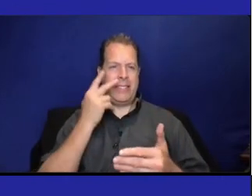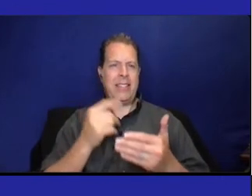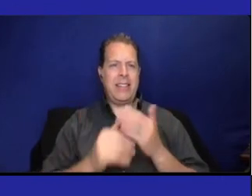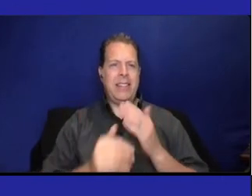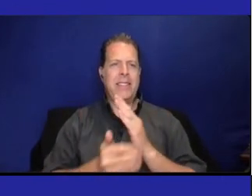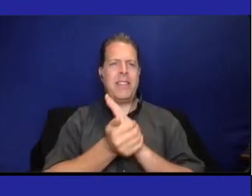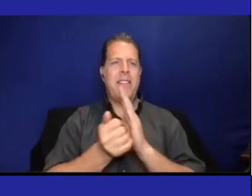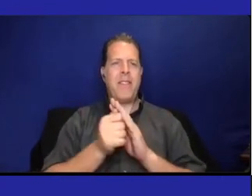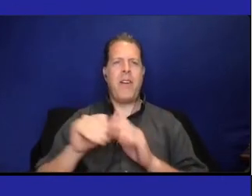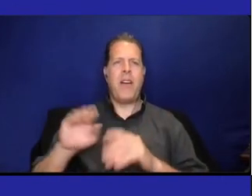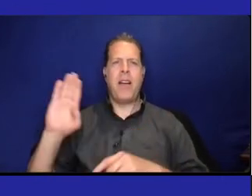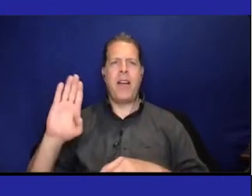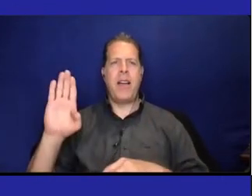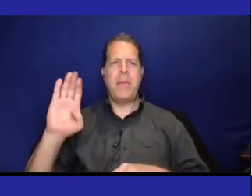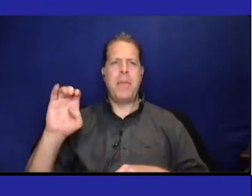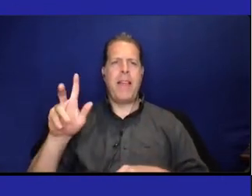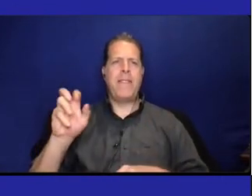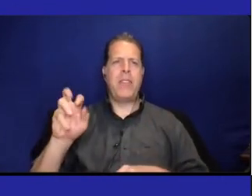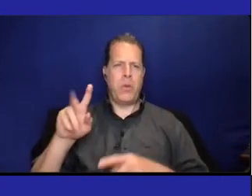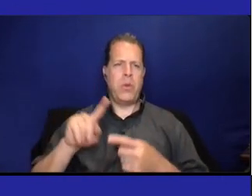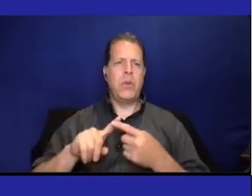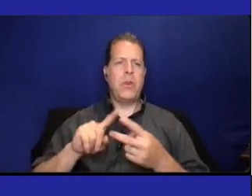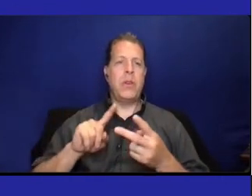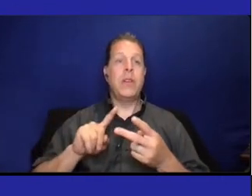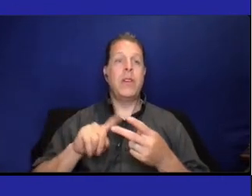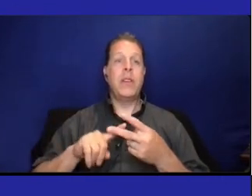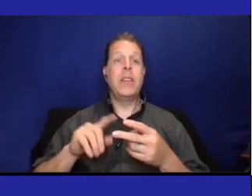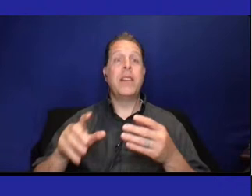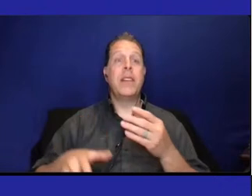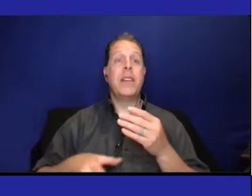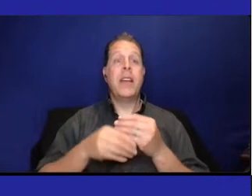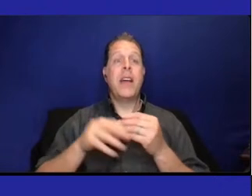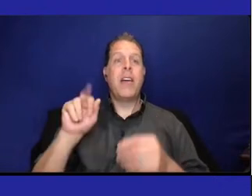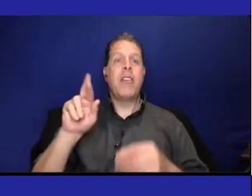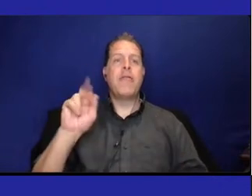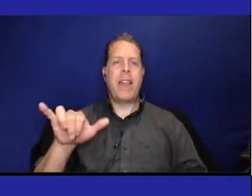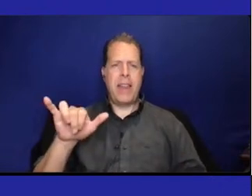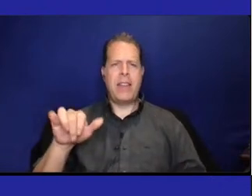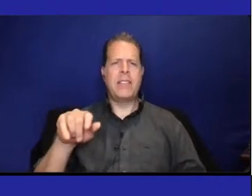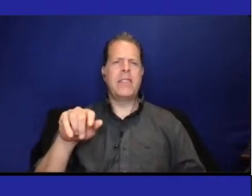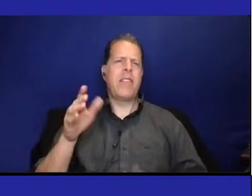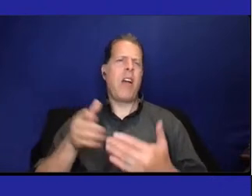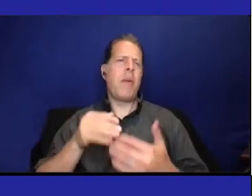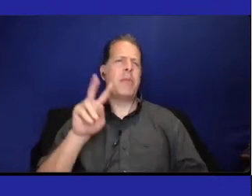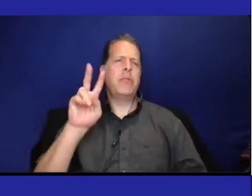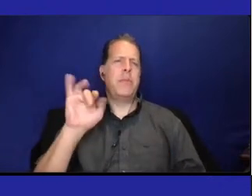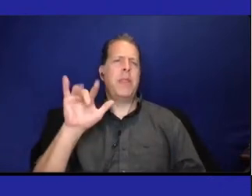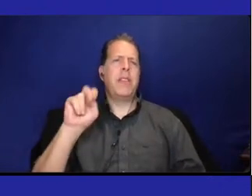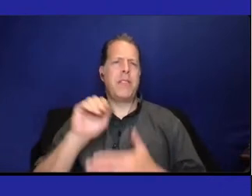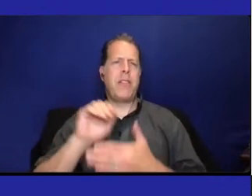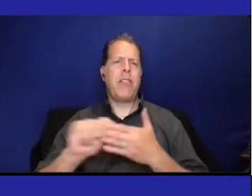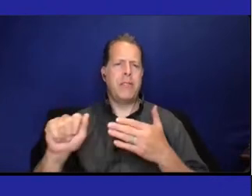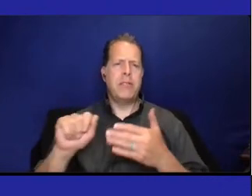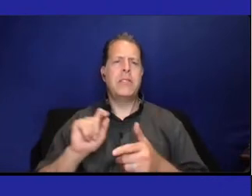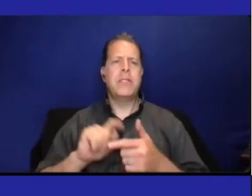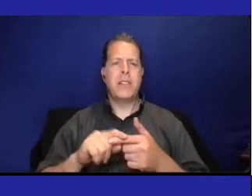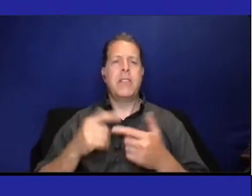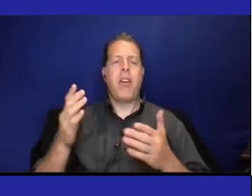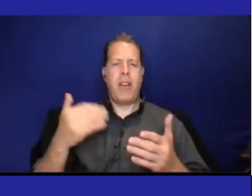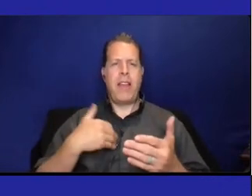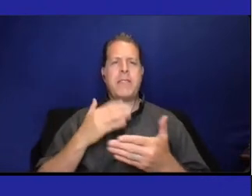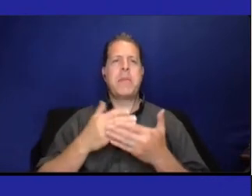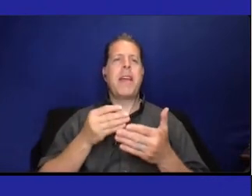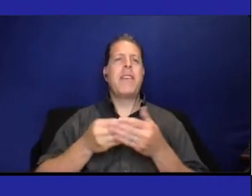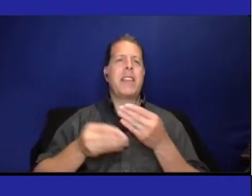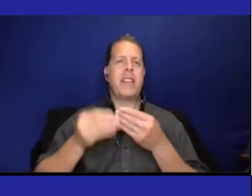The Array proposal is nearly $2 million. We already have some of that funding that's already